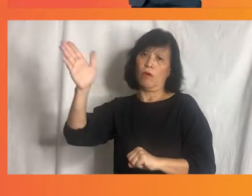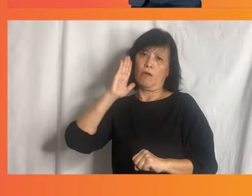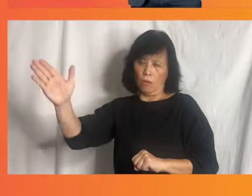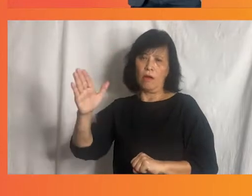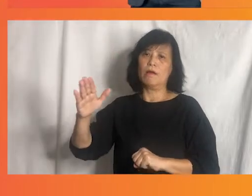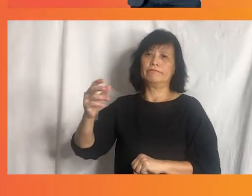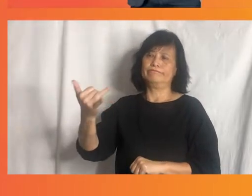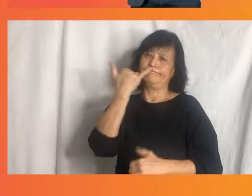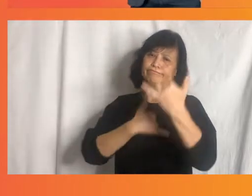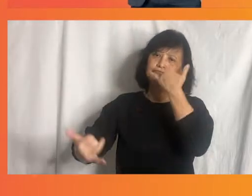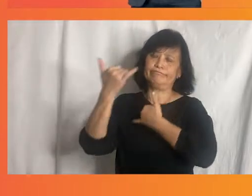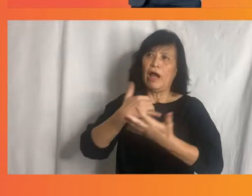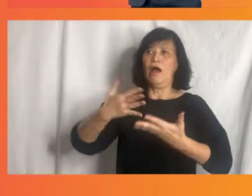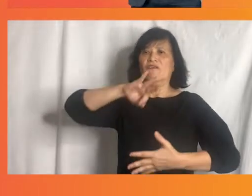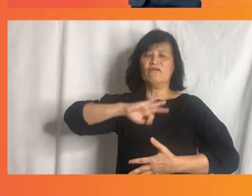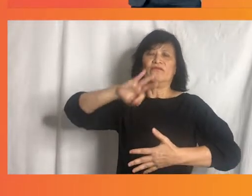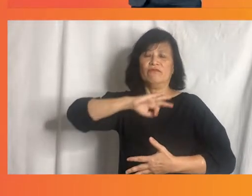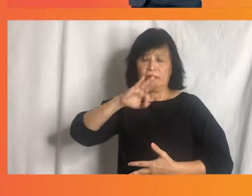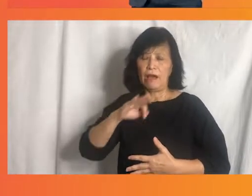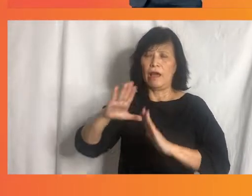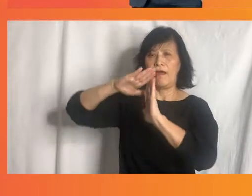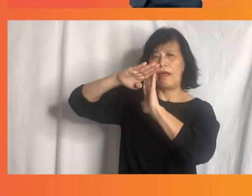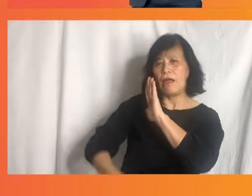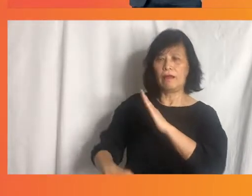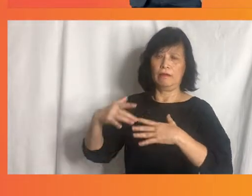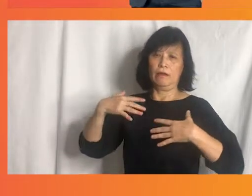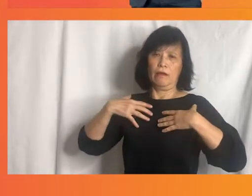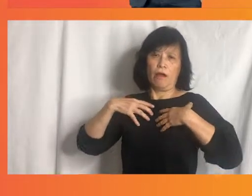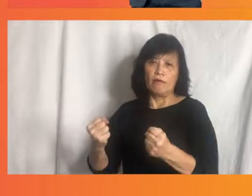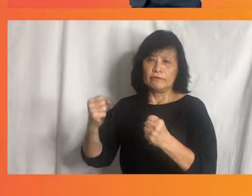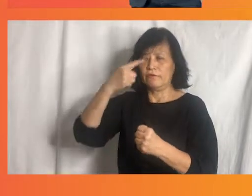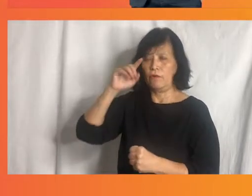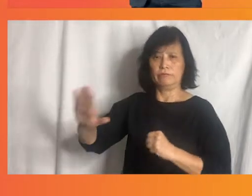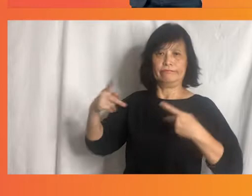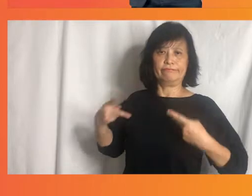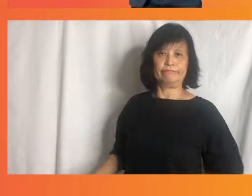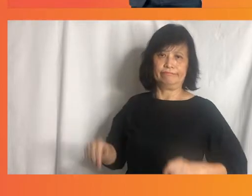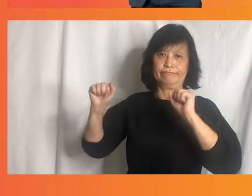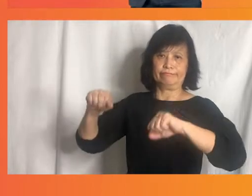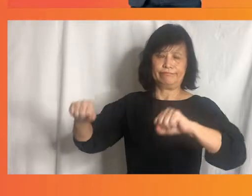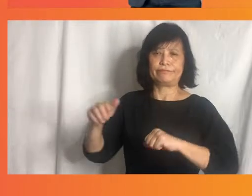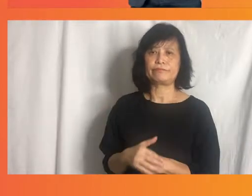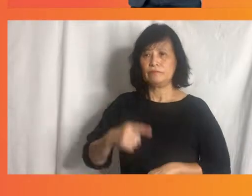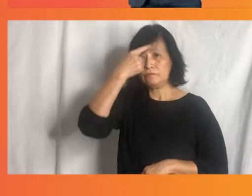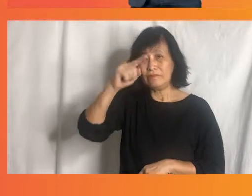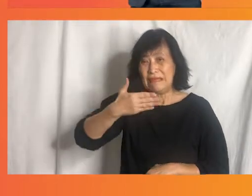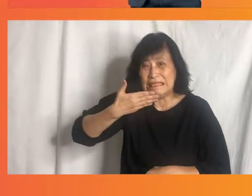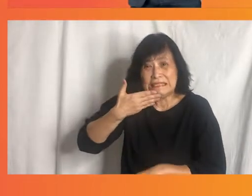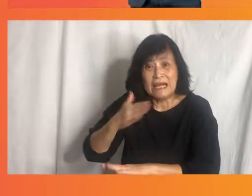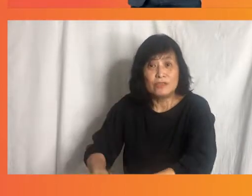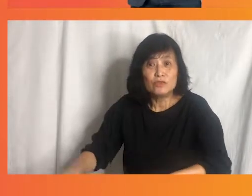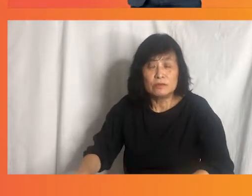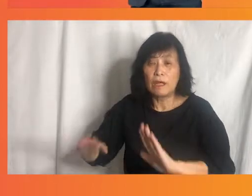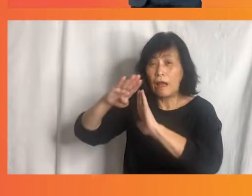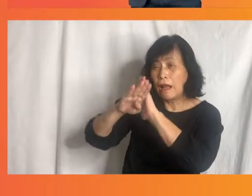and subsequently resulting in the loss in confidence of his or own physical abilities. Now, for younger kids, the lack of skills